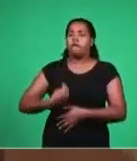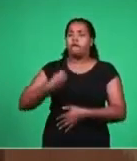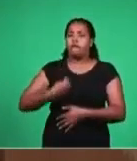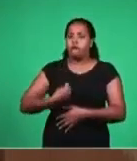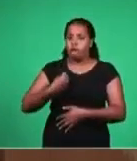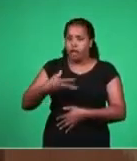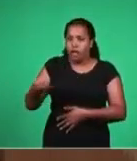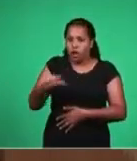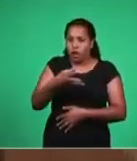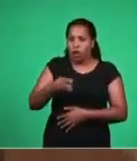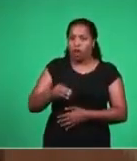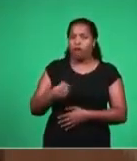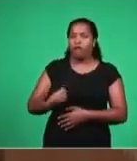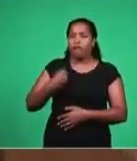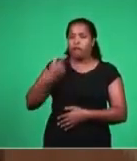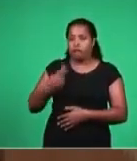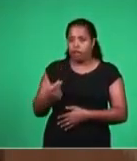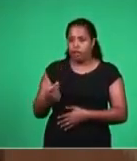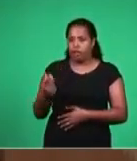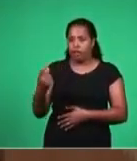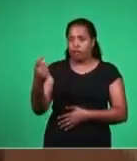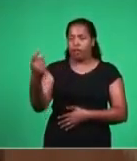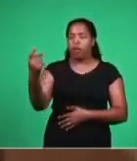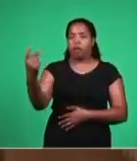life, eternal life. Amen.